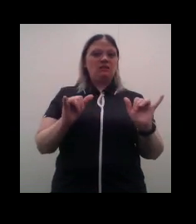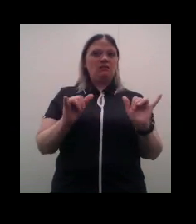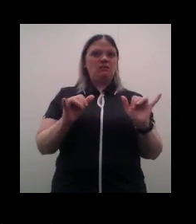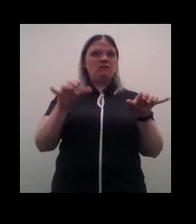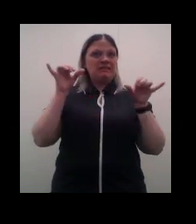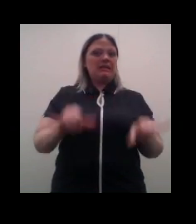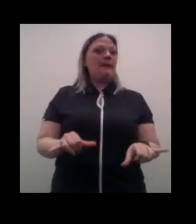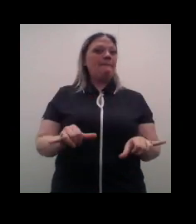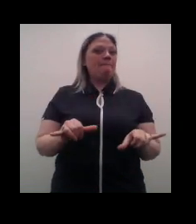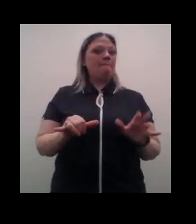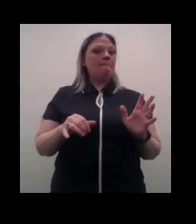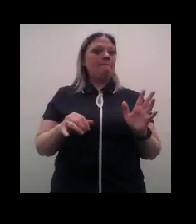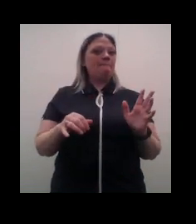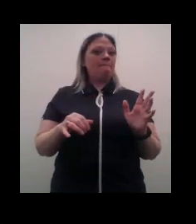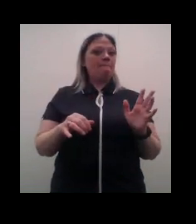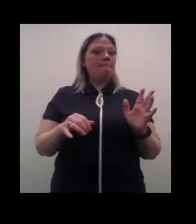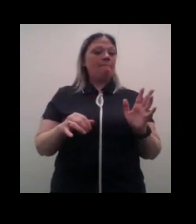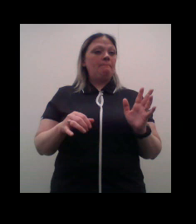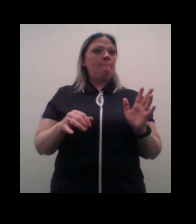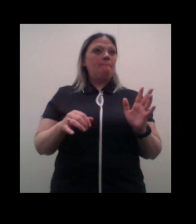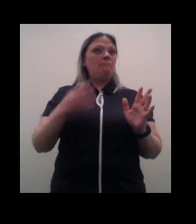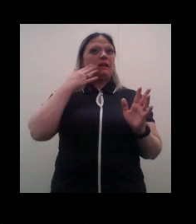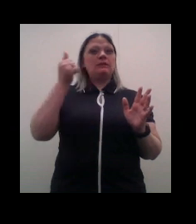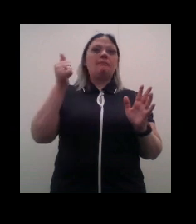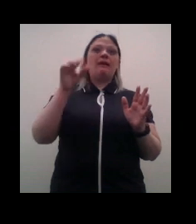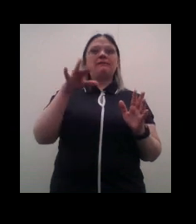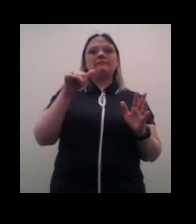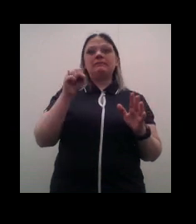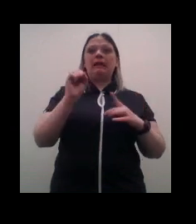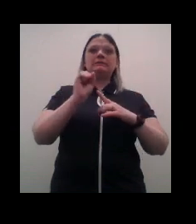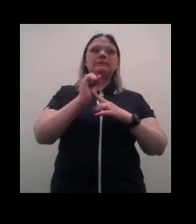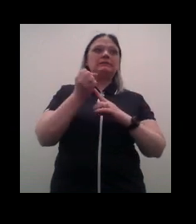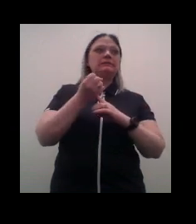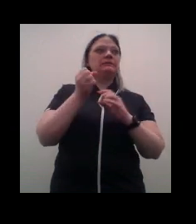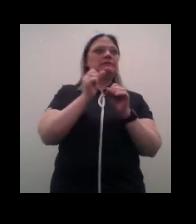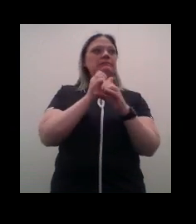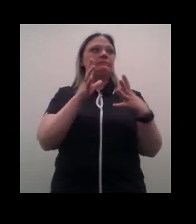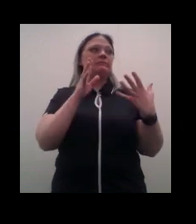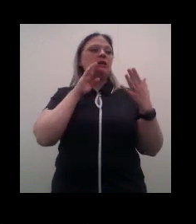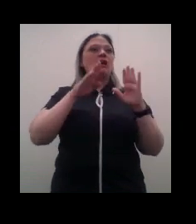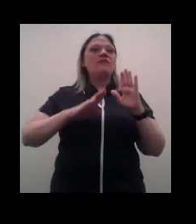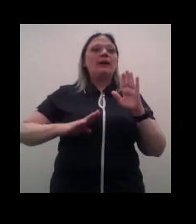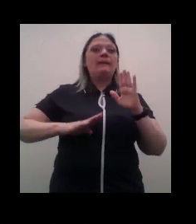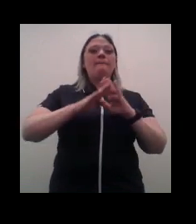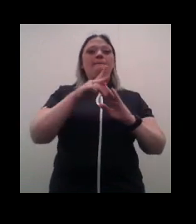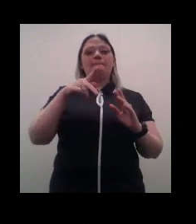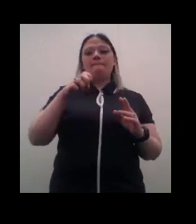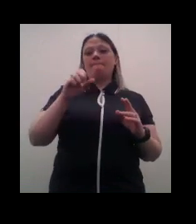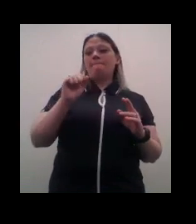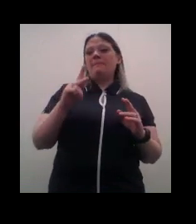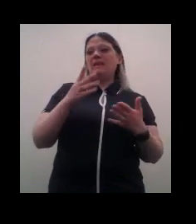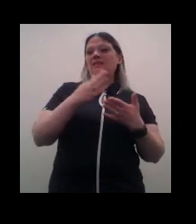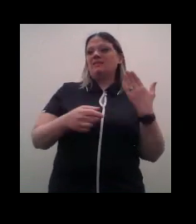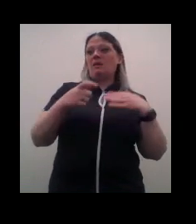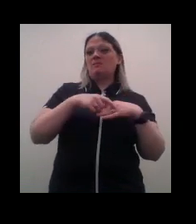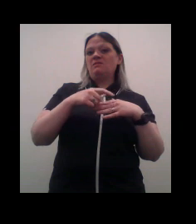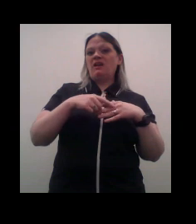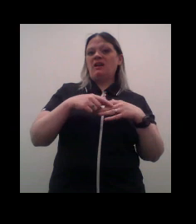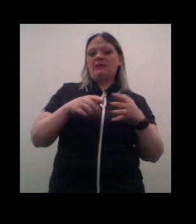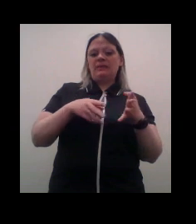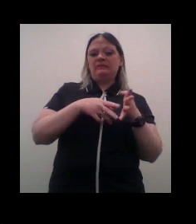your opinion, that we're looking at a best case scenario of a peak sometime in late